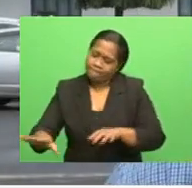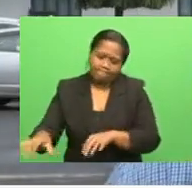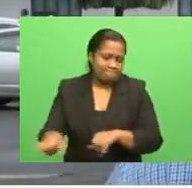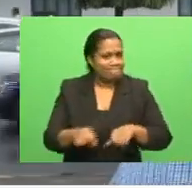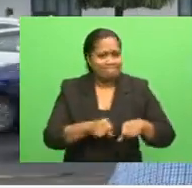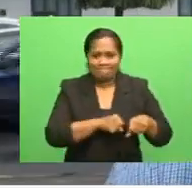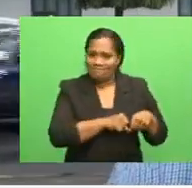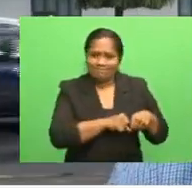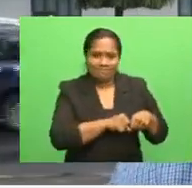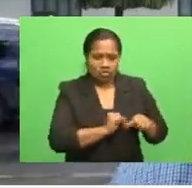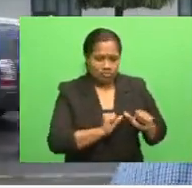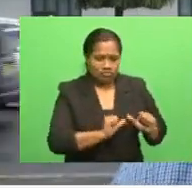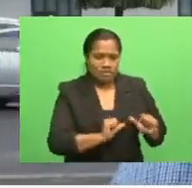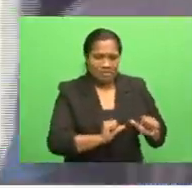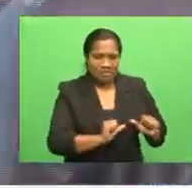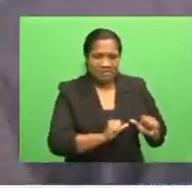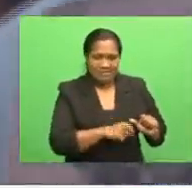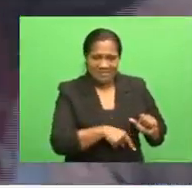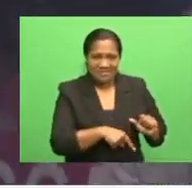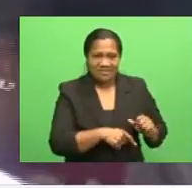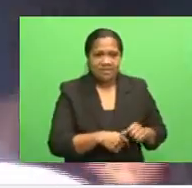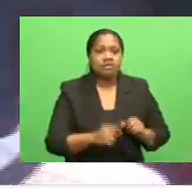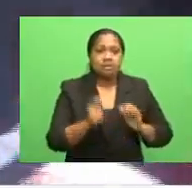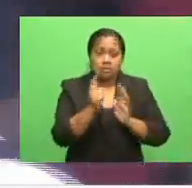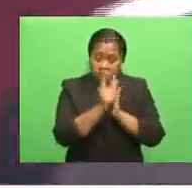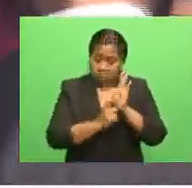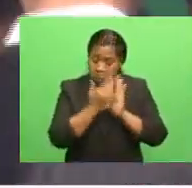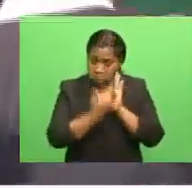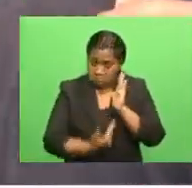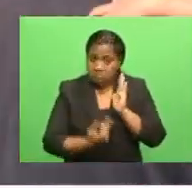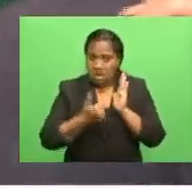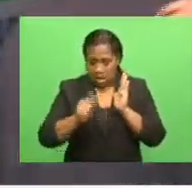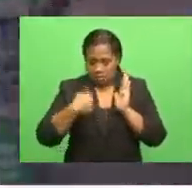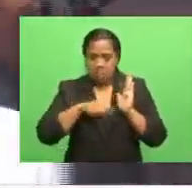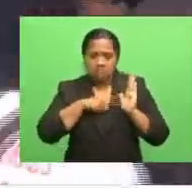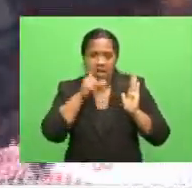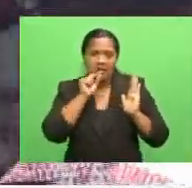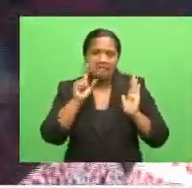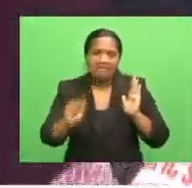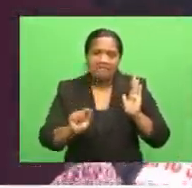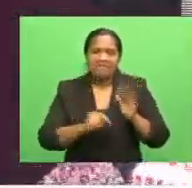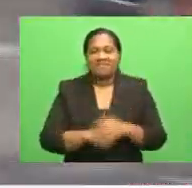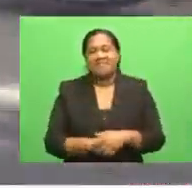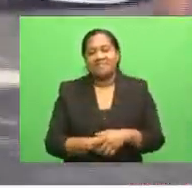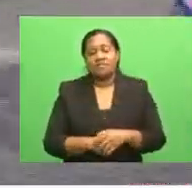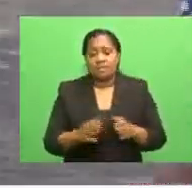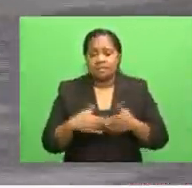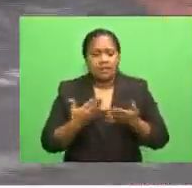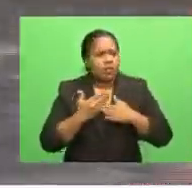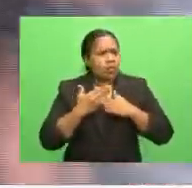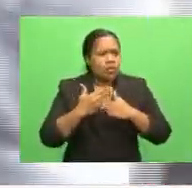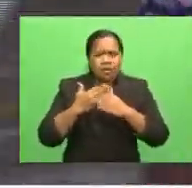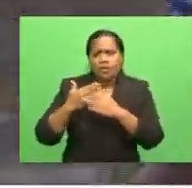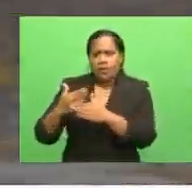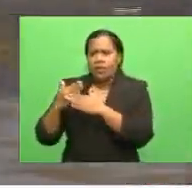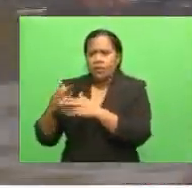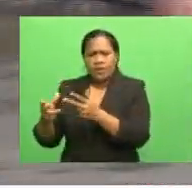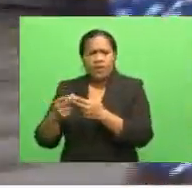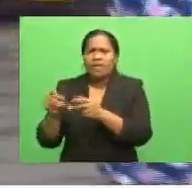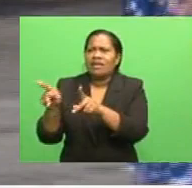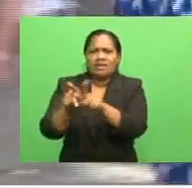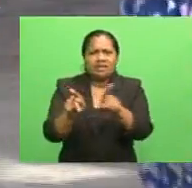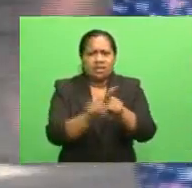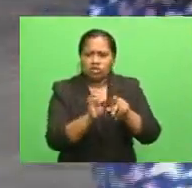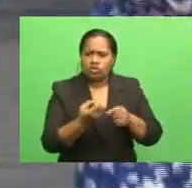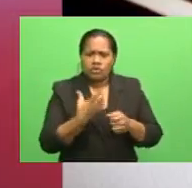children. And we do that. The law allows us to do that. Save the Children Fiji says they're working with relevant bodies to spread more awareness on